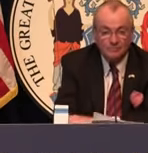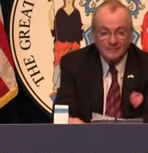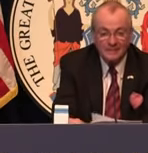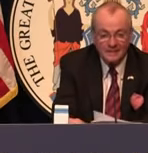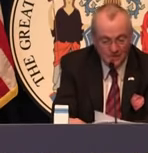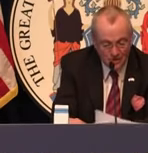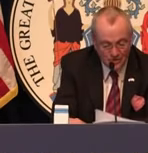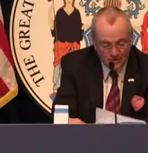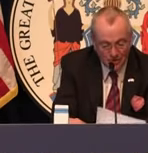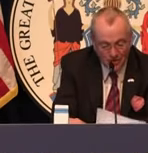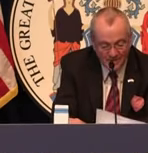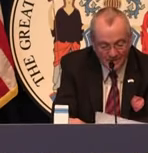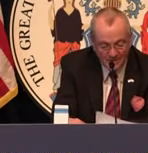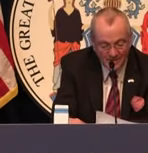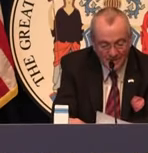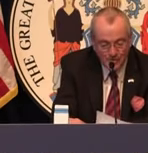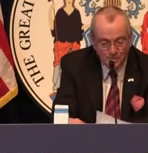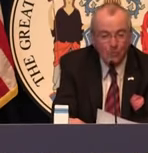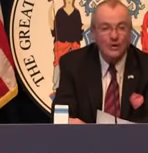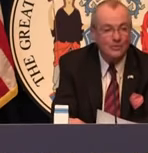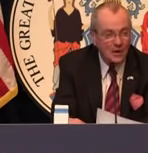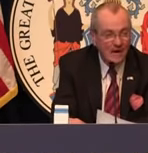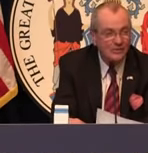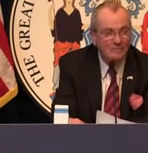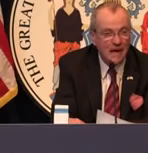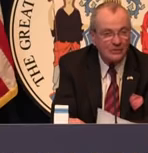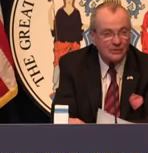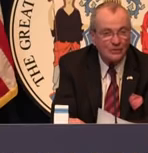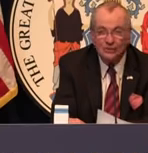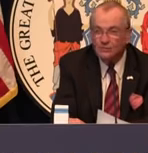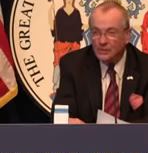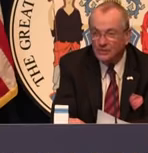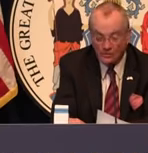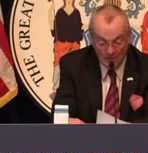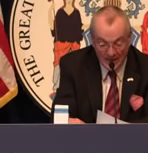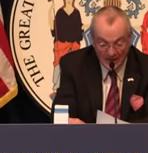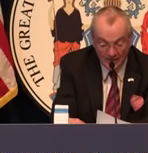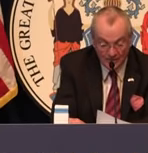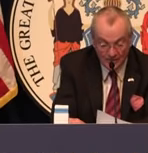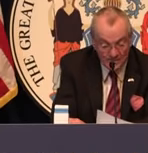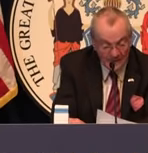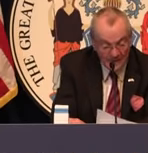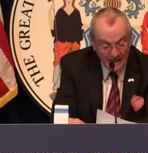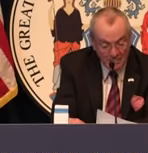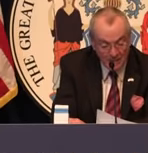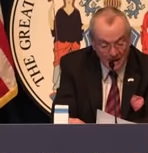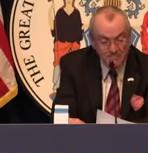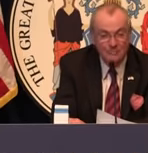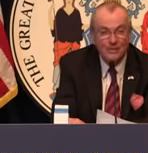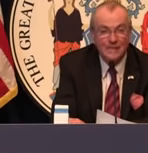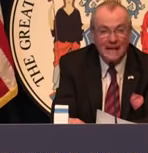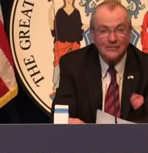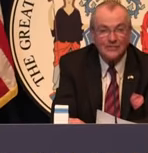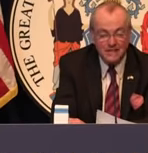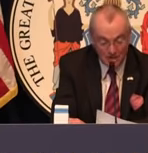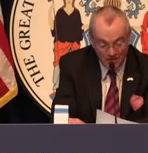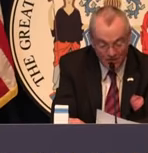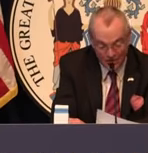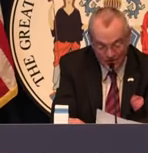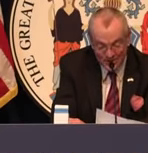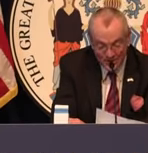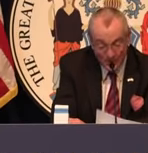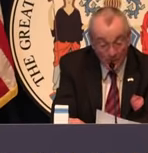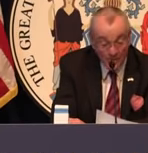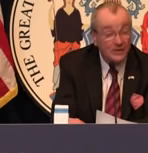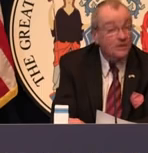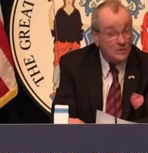up, Joseph Gurney. He was born and raised in Massachusetts. Please don't hold that against him. A proud member of the United States Air